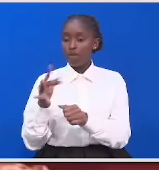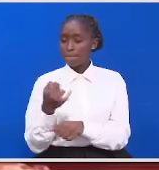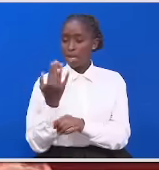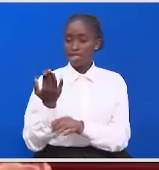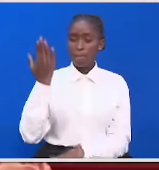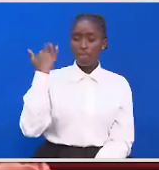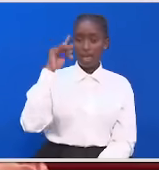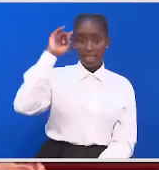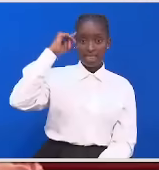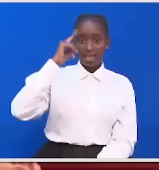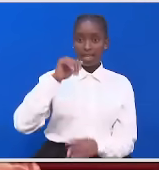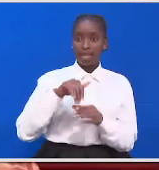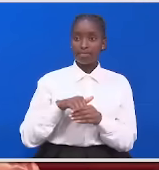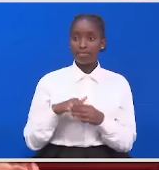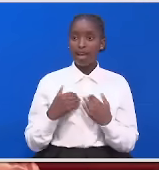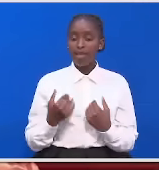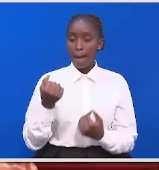was